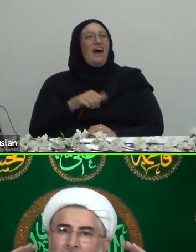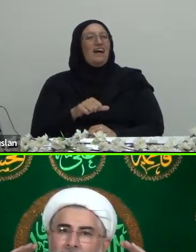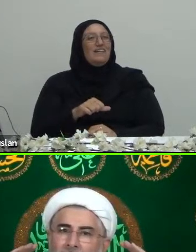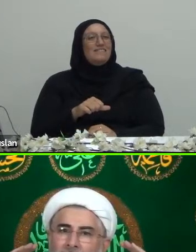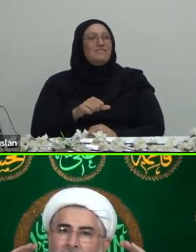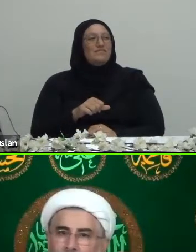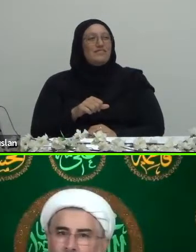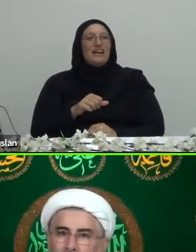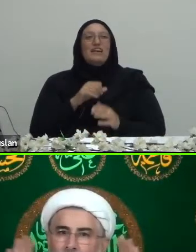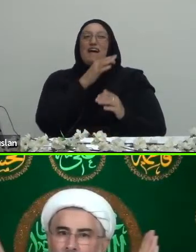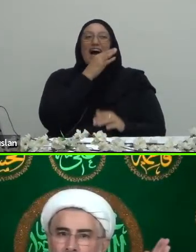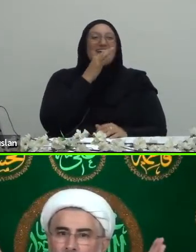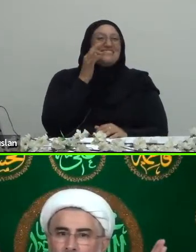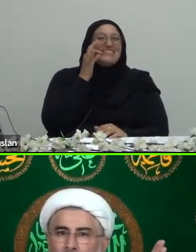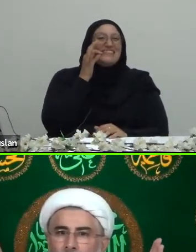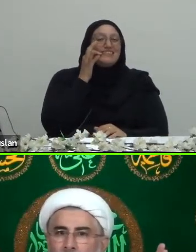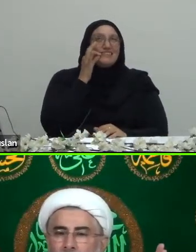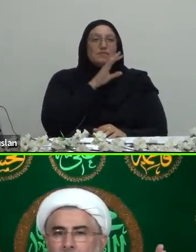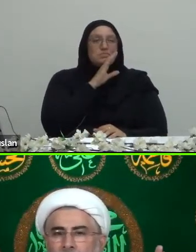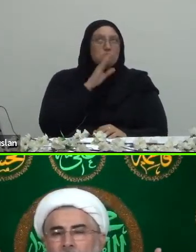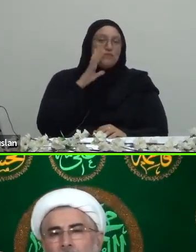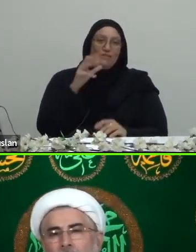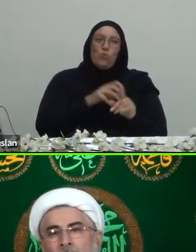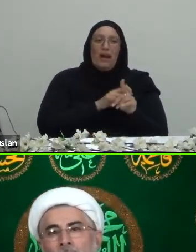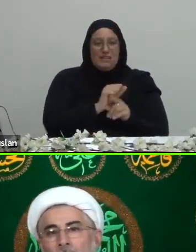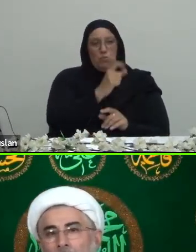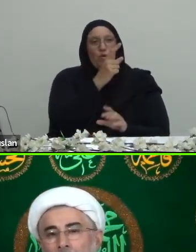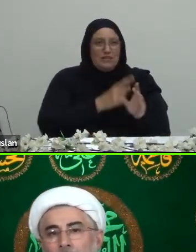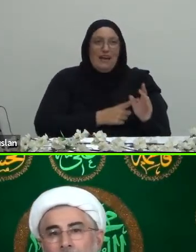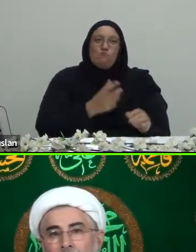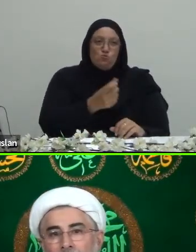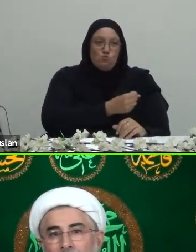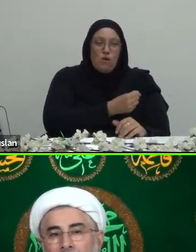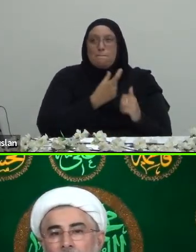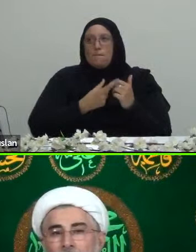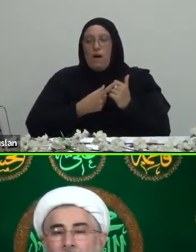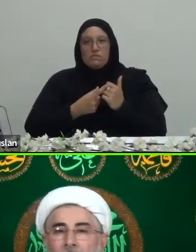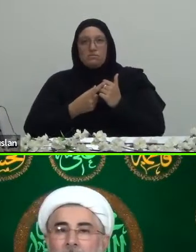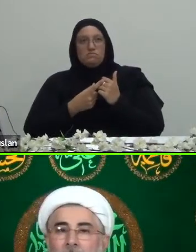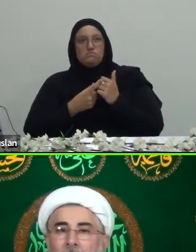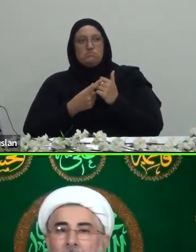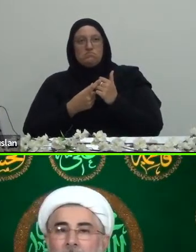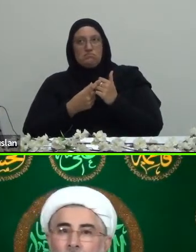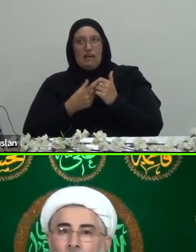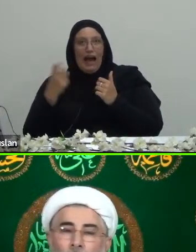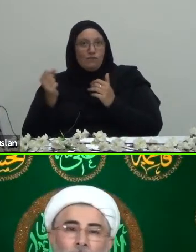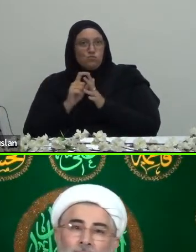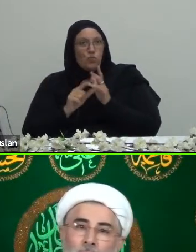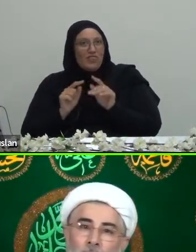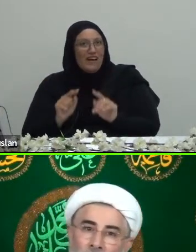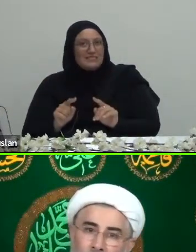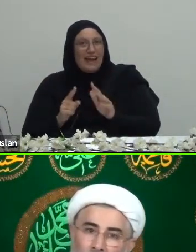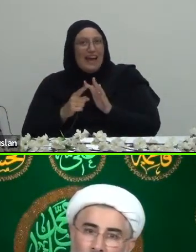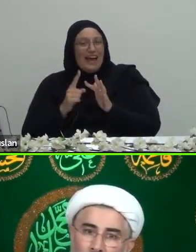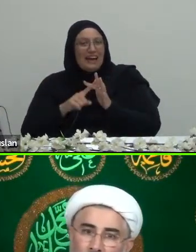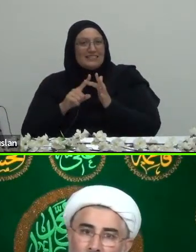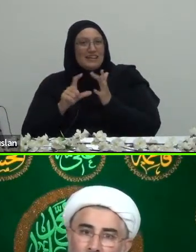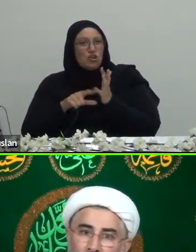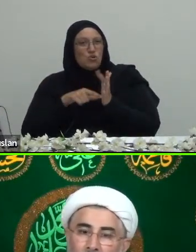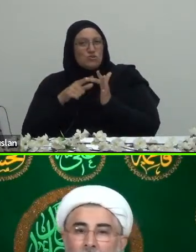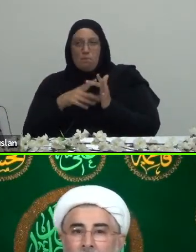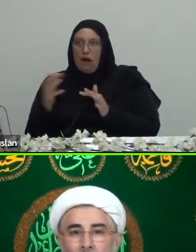don't have any timeline, so to speak, specified, although the recommendation is that execute will as soon as